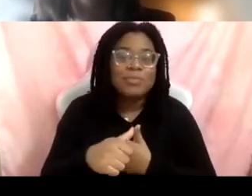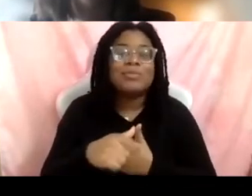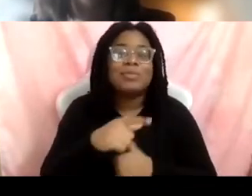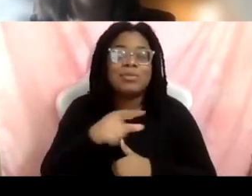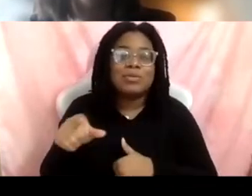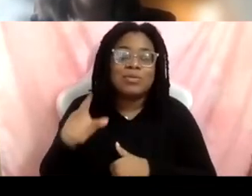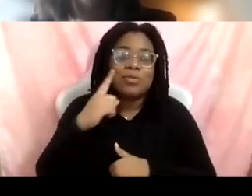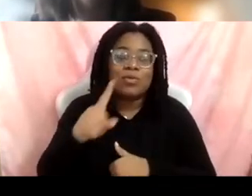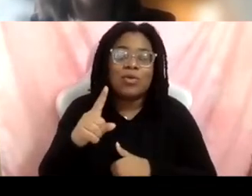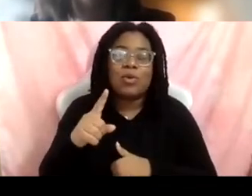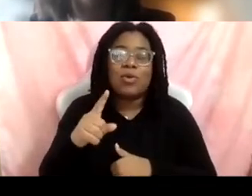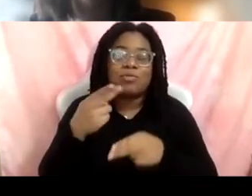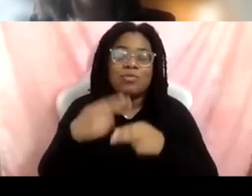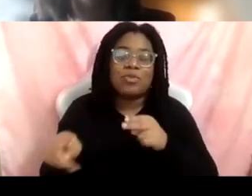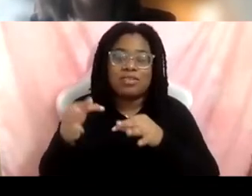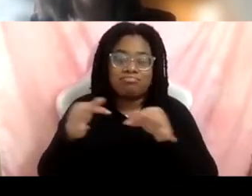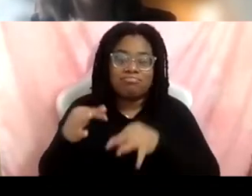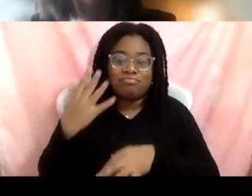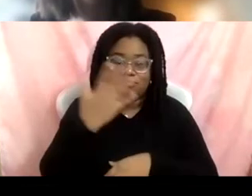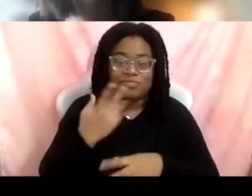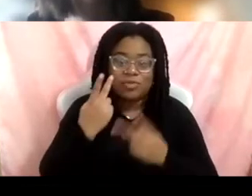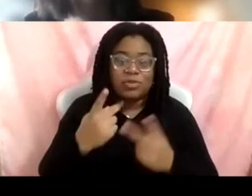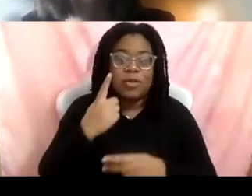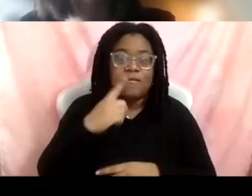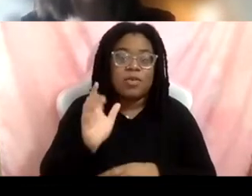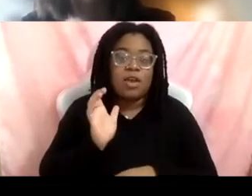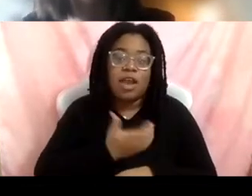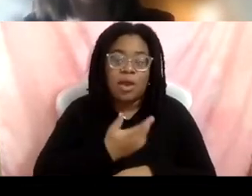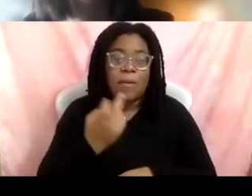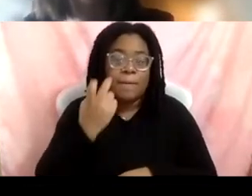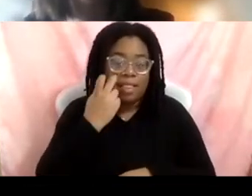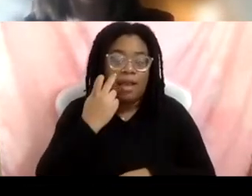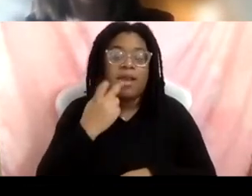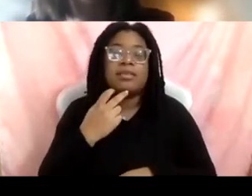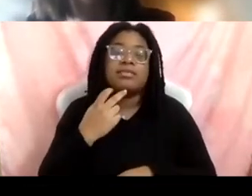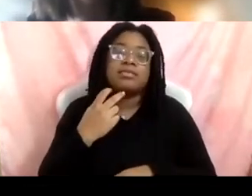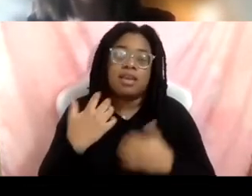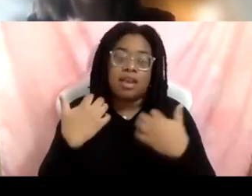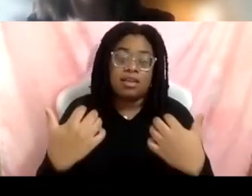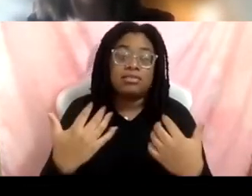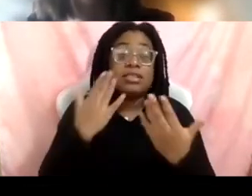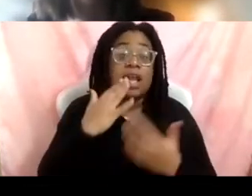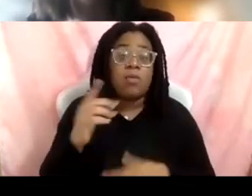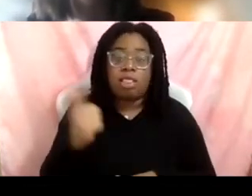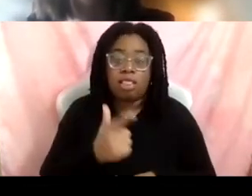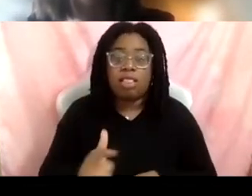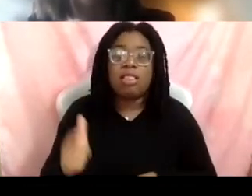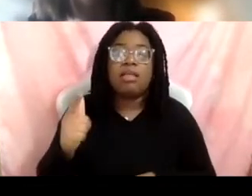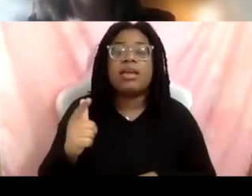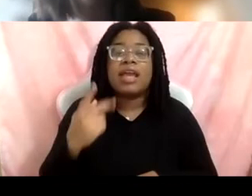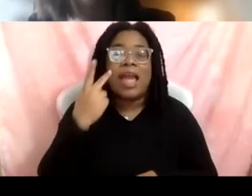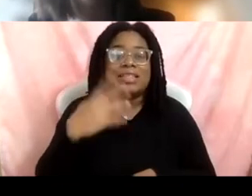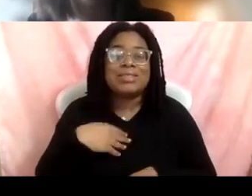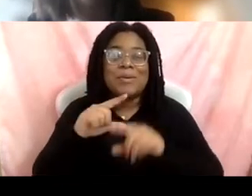visual description of yourself for our blind low vision audiences. So I will just go down the order of folks on